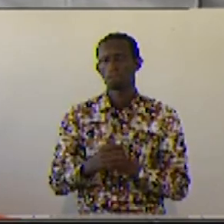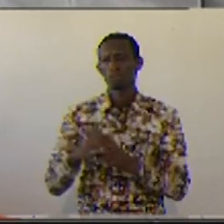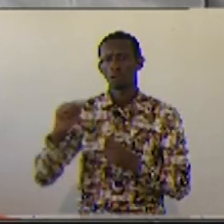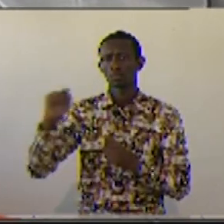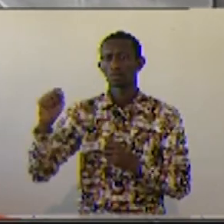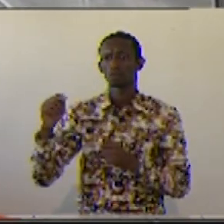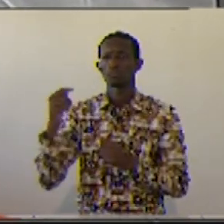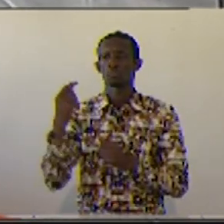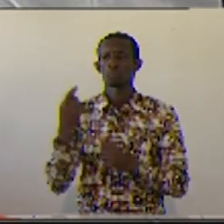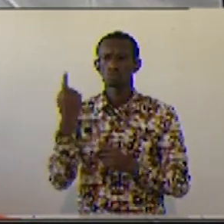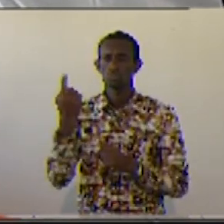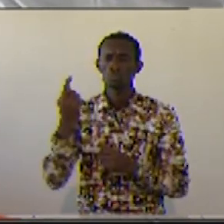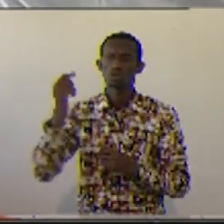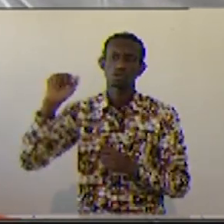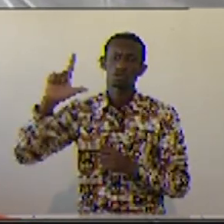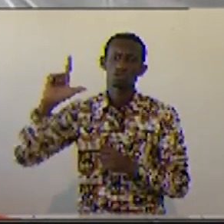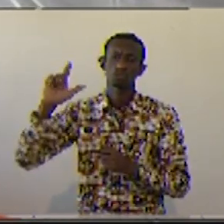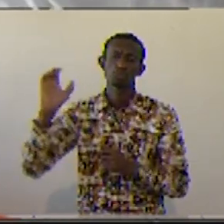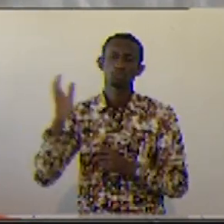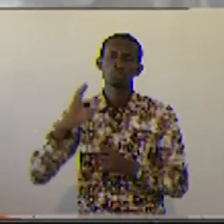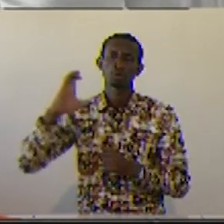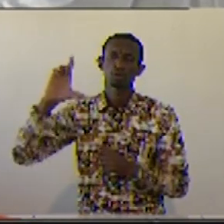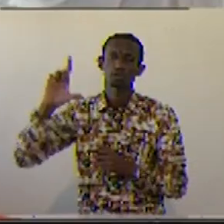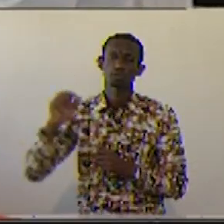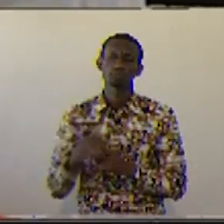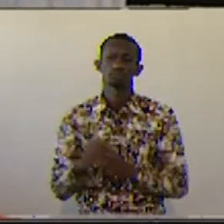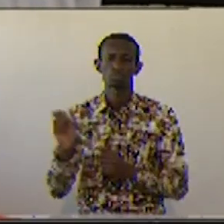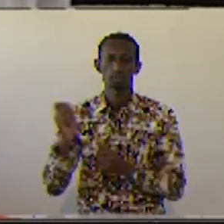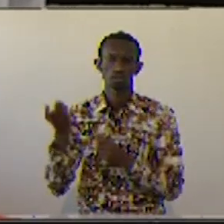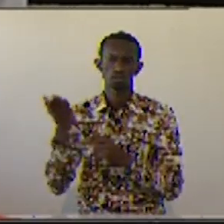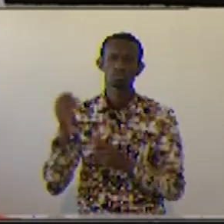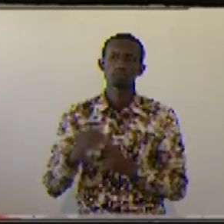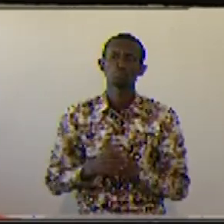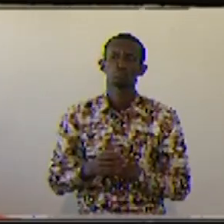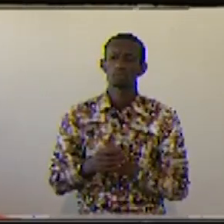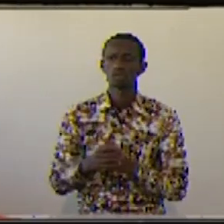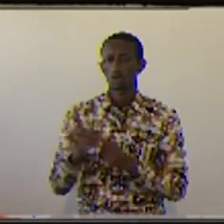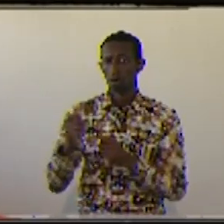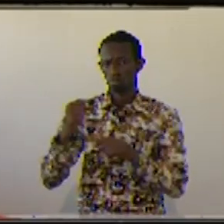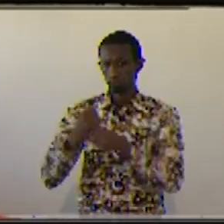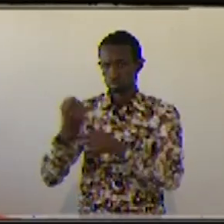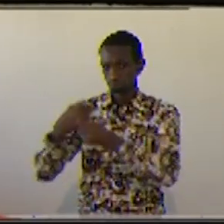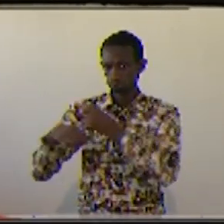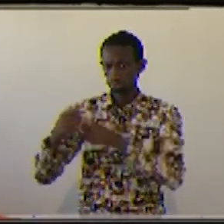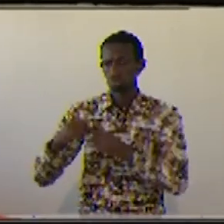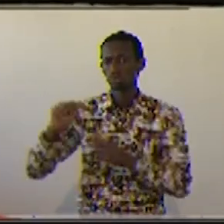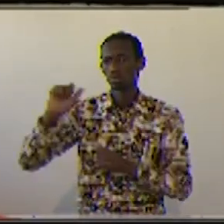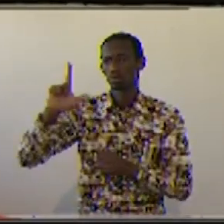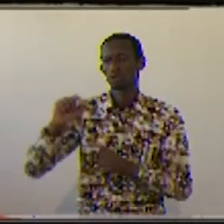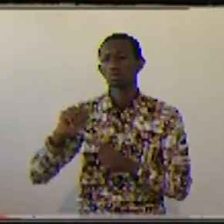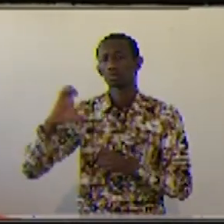will be aluminium chloride, like that. So we produce aluminium